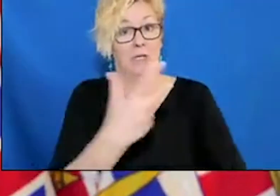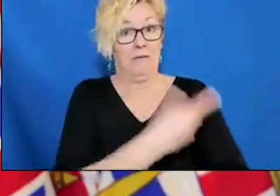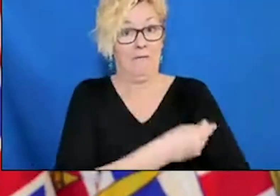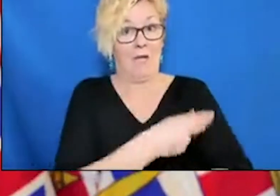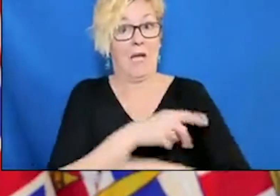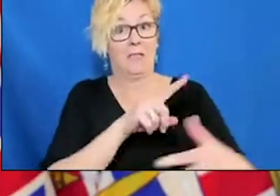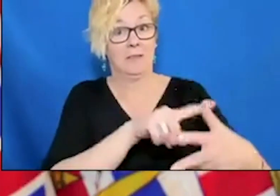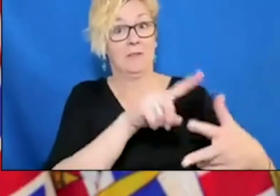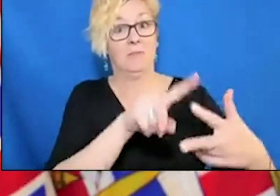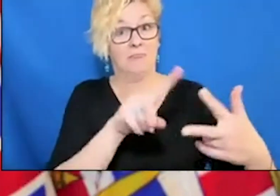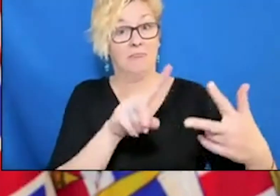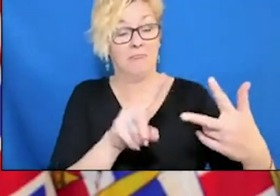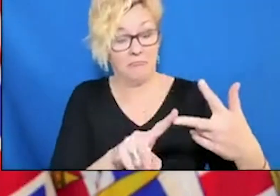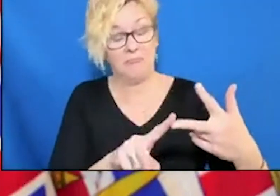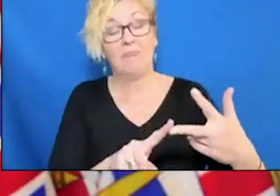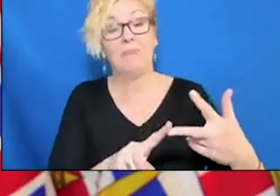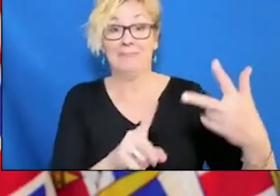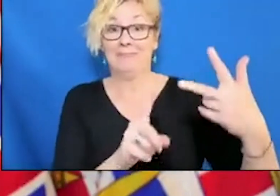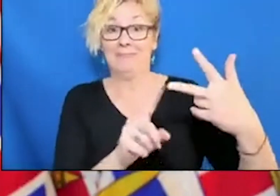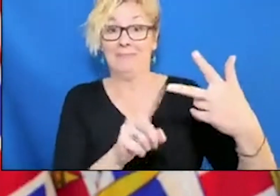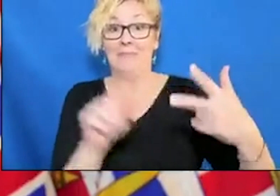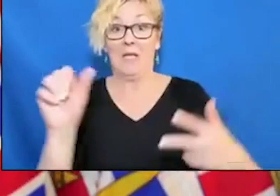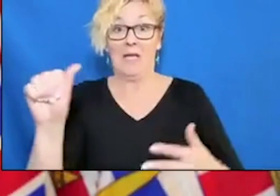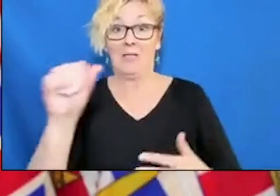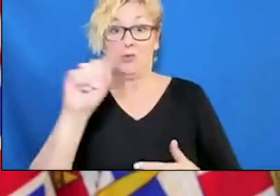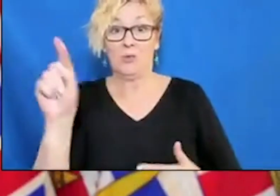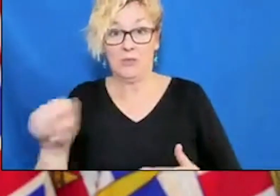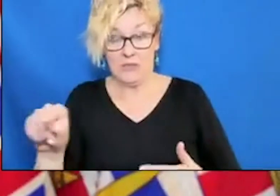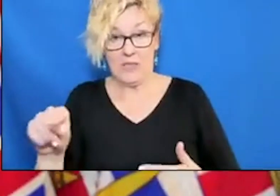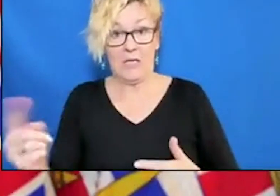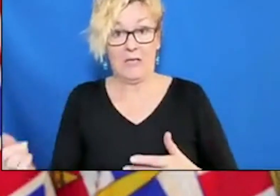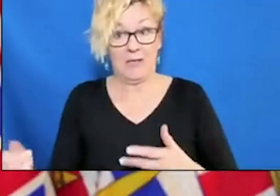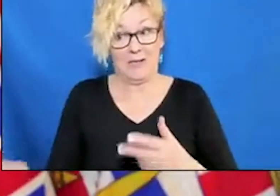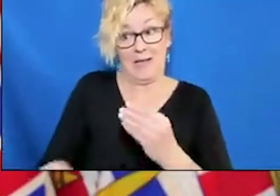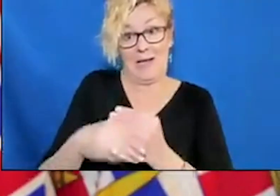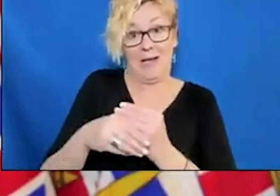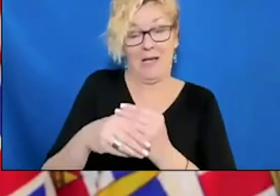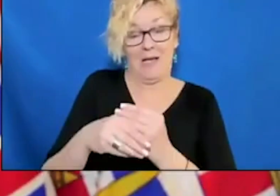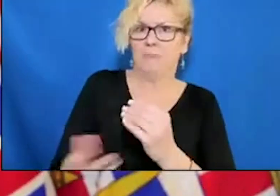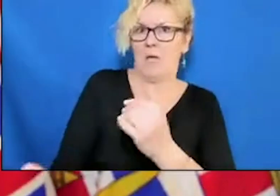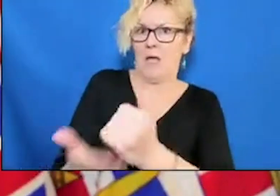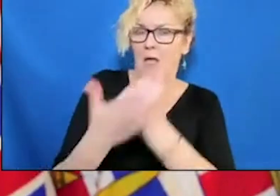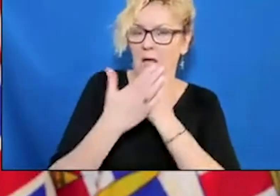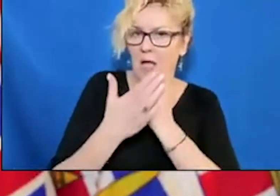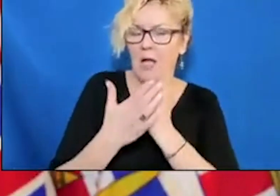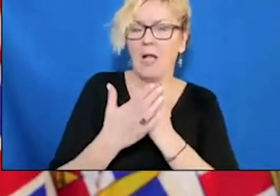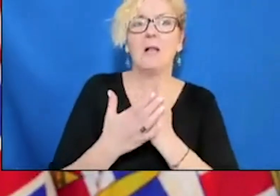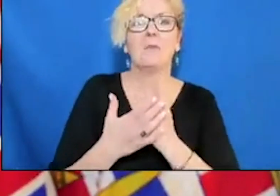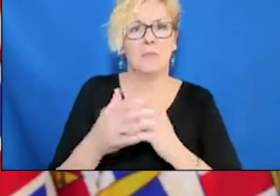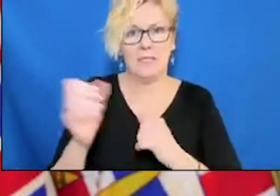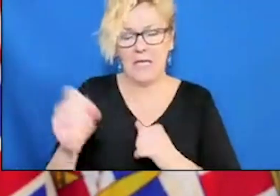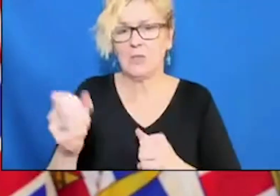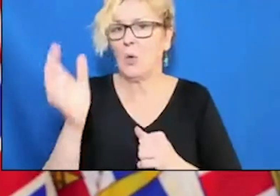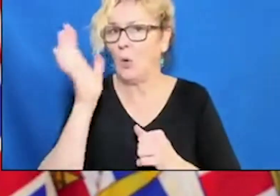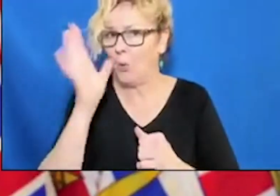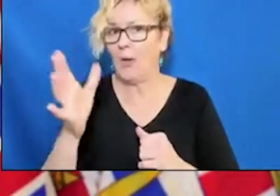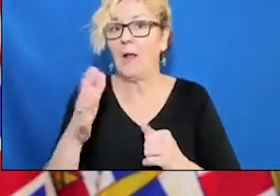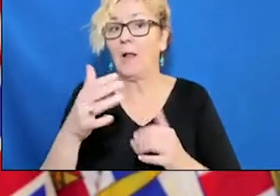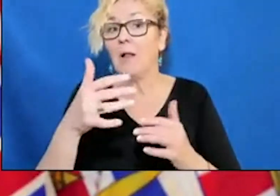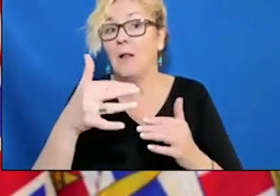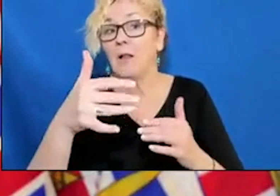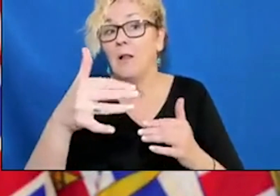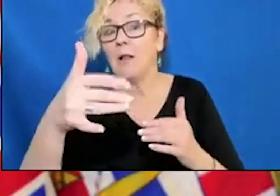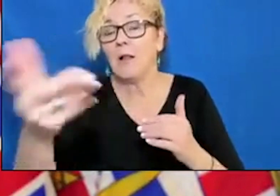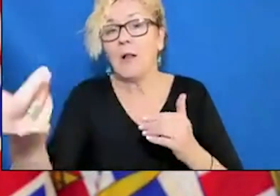management. And we've seen that in action. It works, but it also takes time, and it means that right now you cannot let up on those COVID